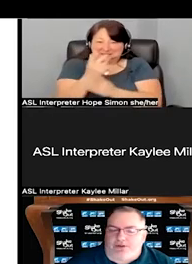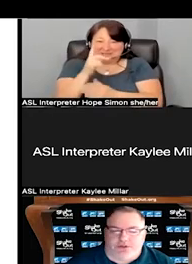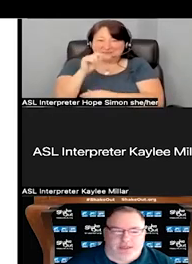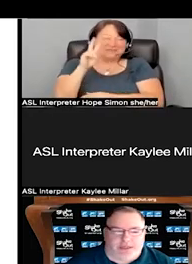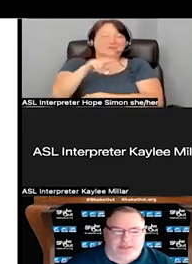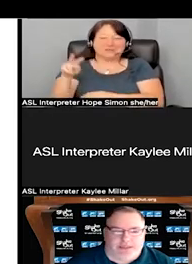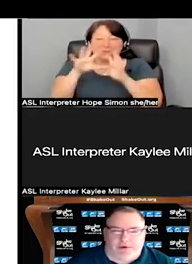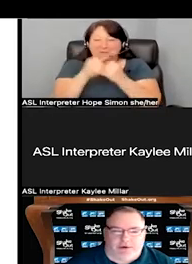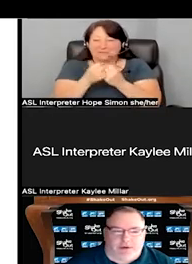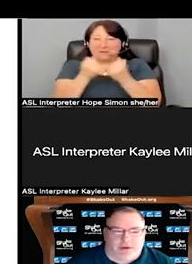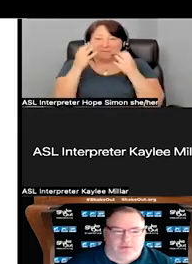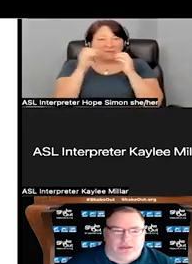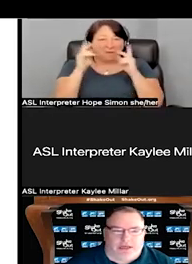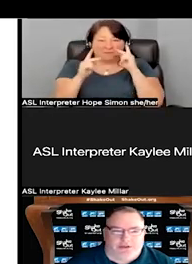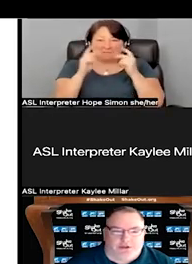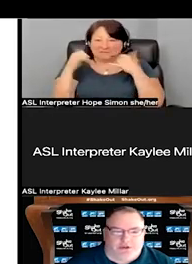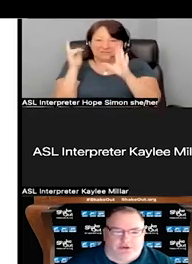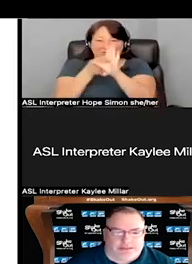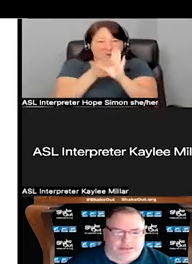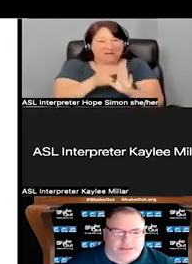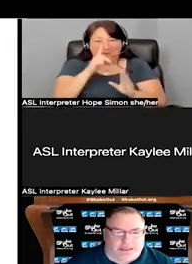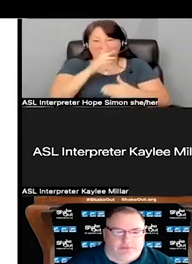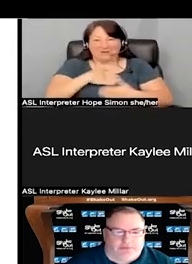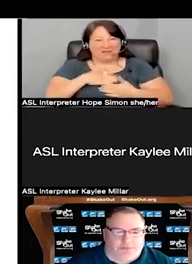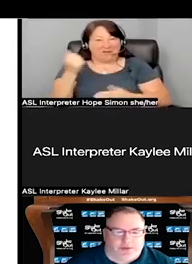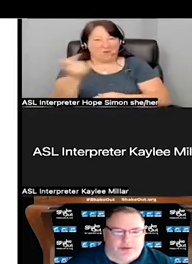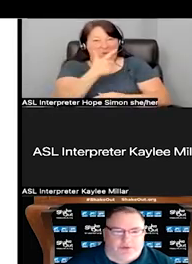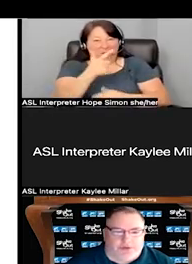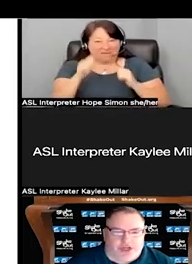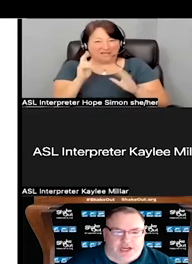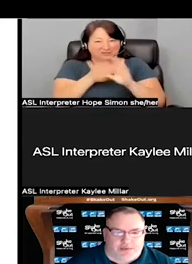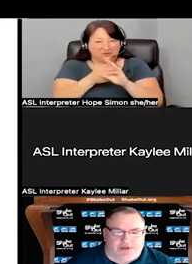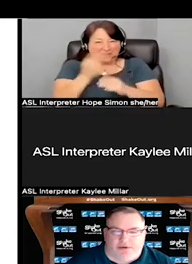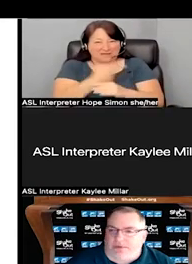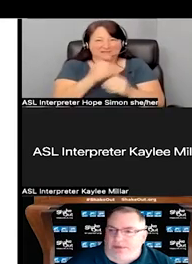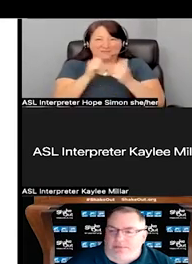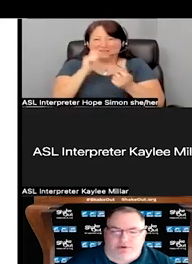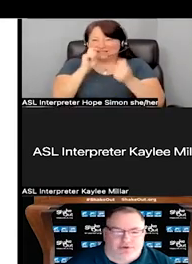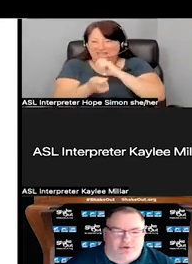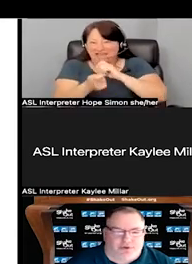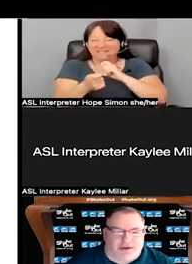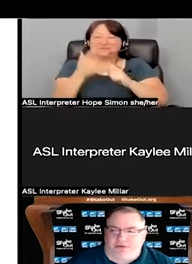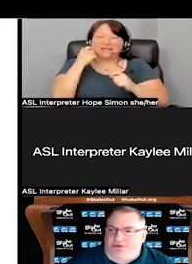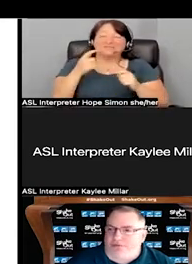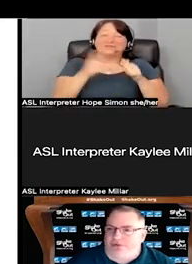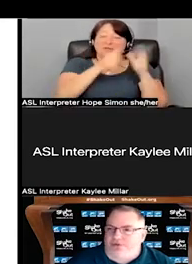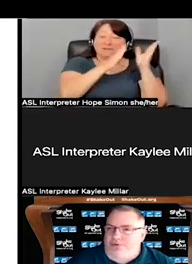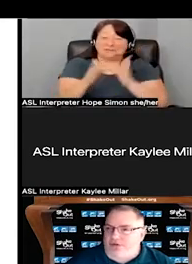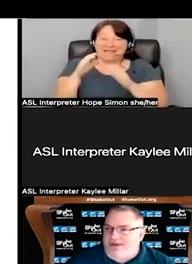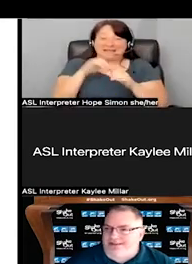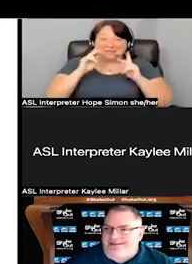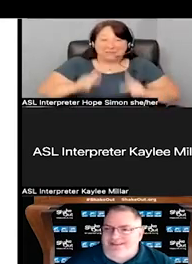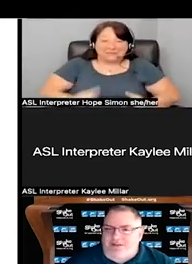people still joining us, and we're really glad you could join us with the change that we've done from an in-person and Zoom to